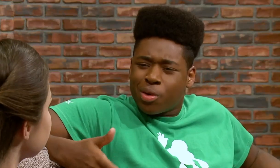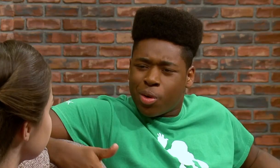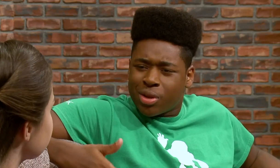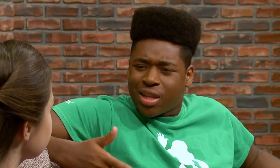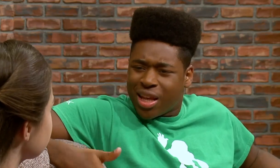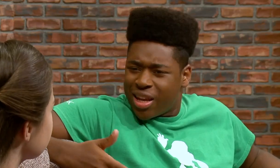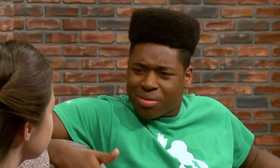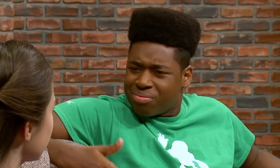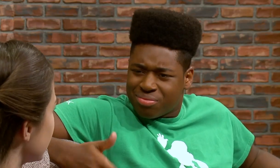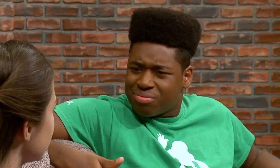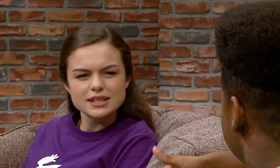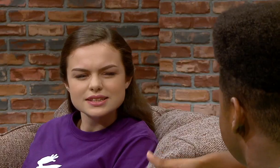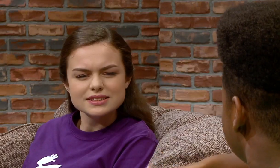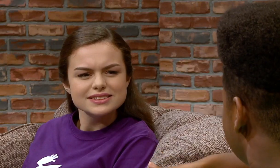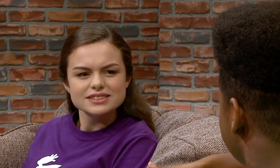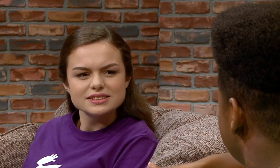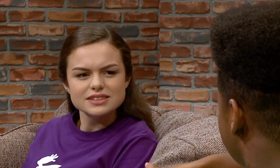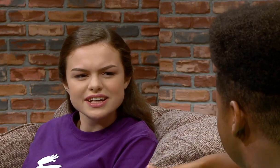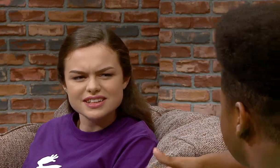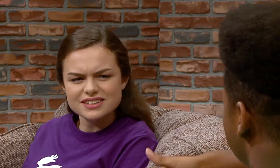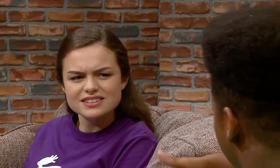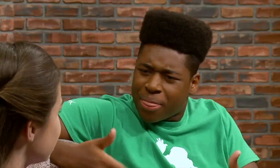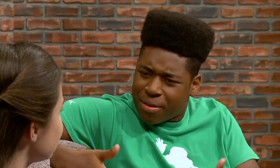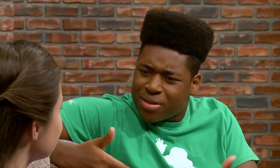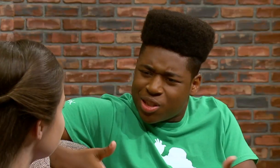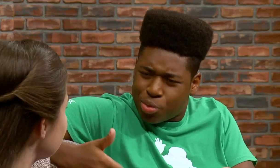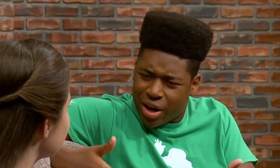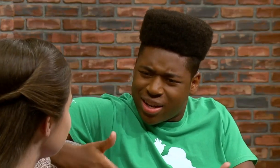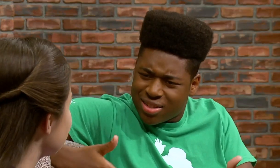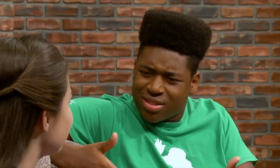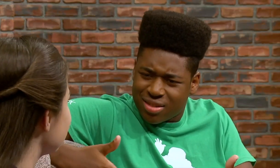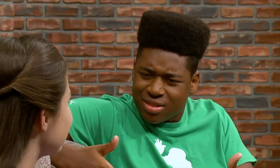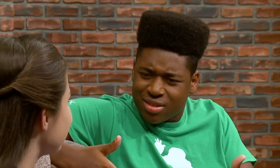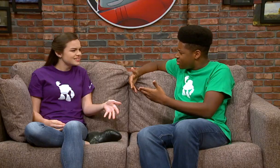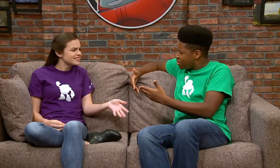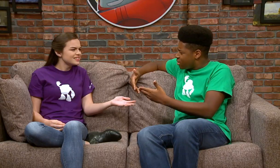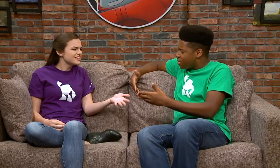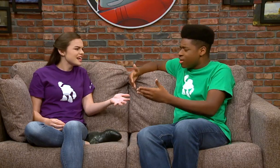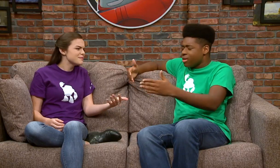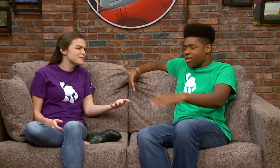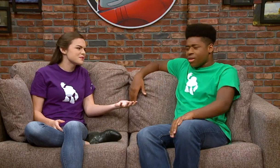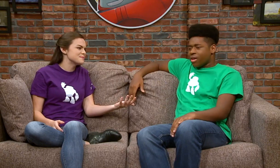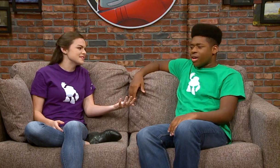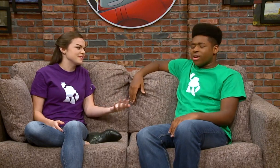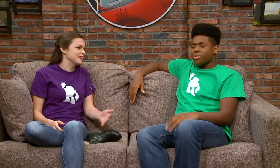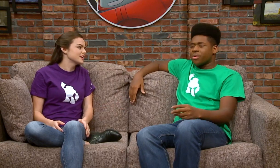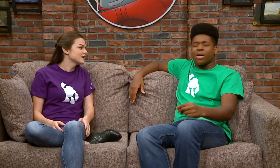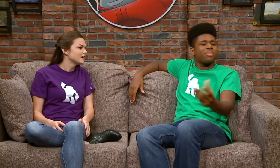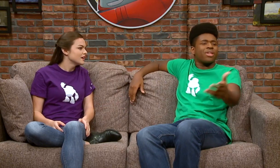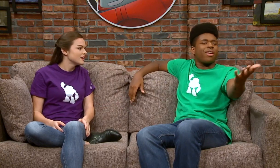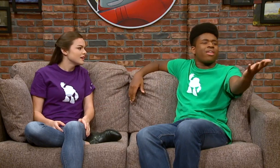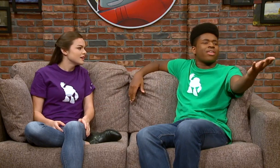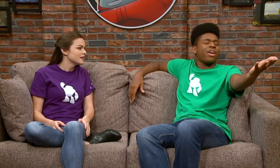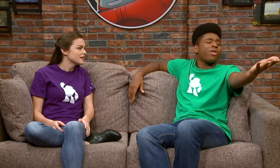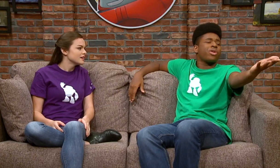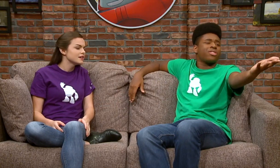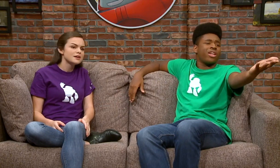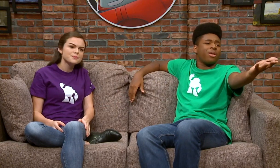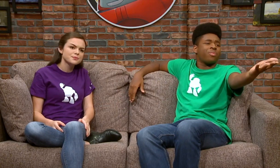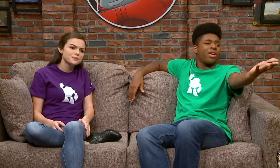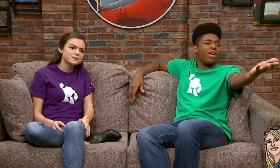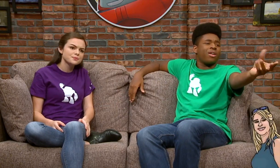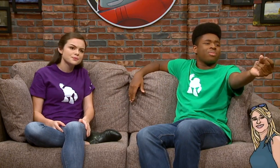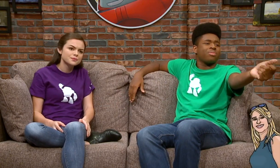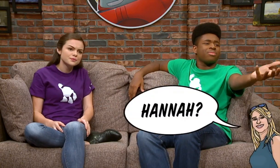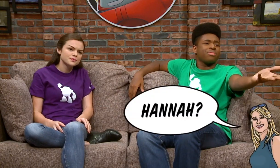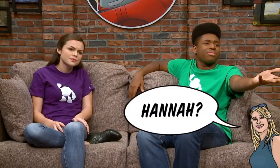know, the one with the lady? You gotta... She prays? You gotta be more specific. Kara, what's her